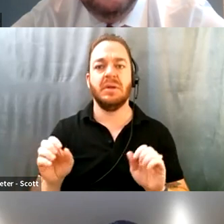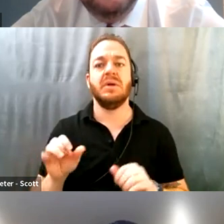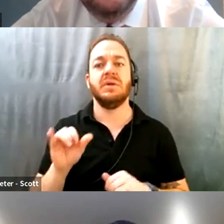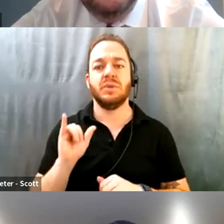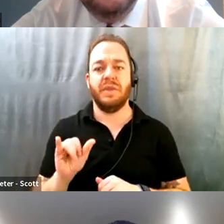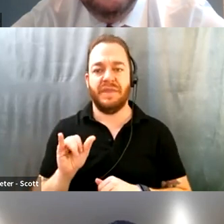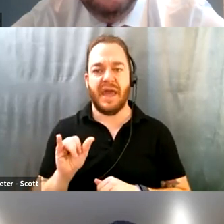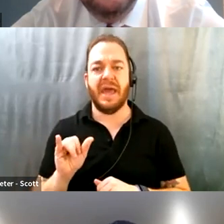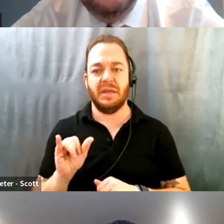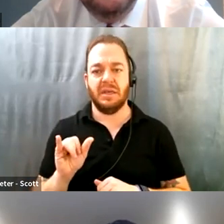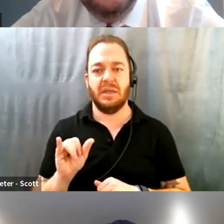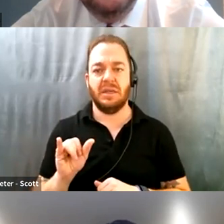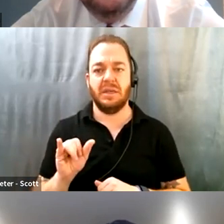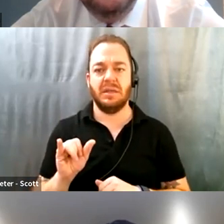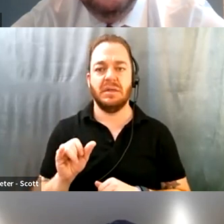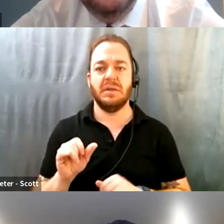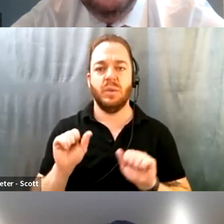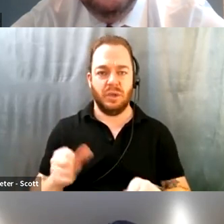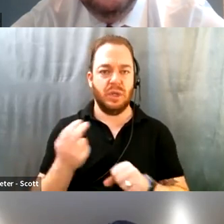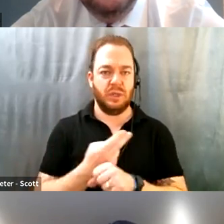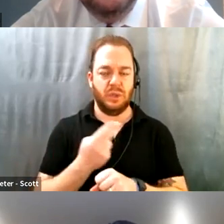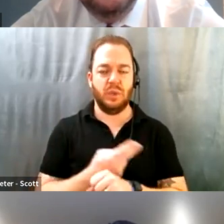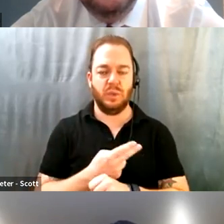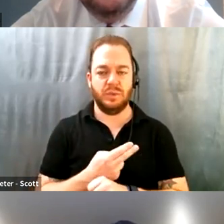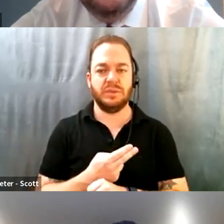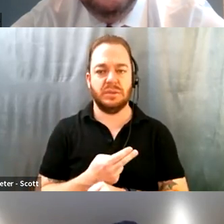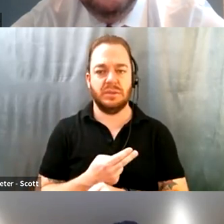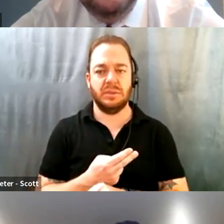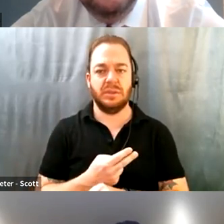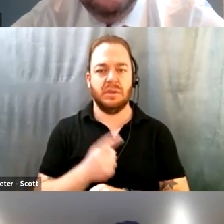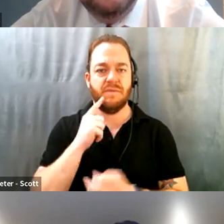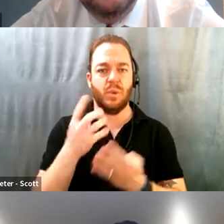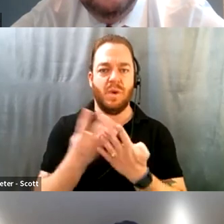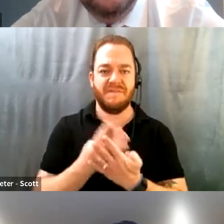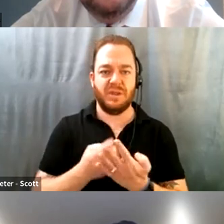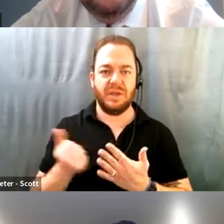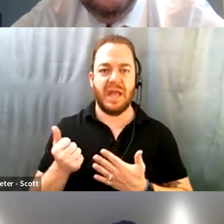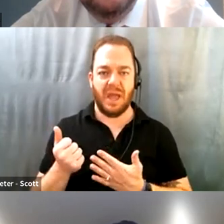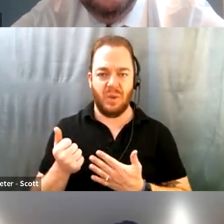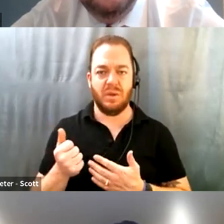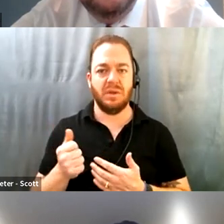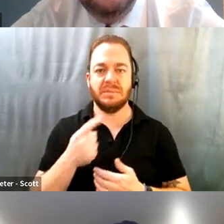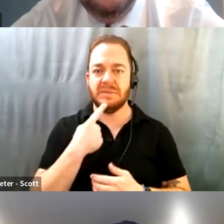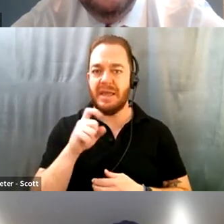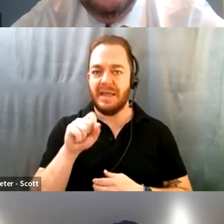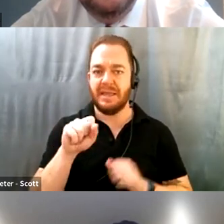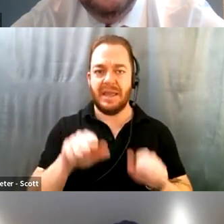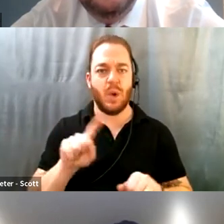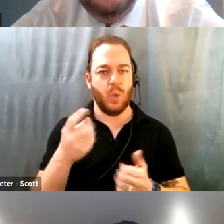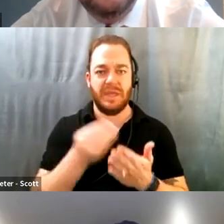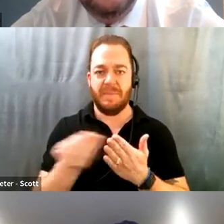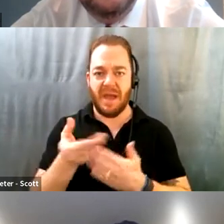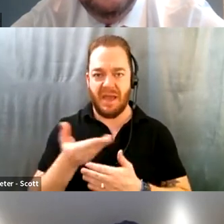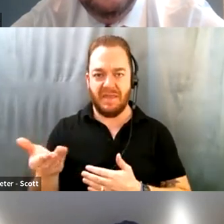So that is something that can be used in filtering out, saying you can only buy